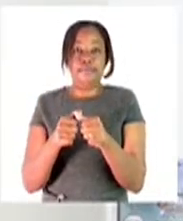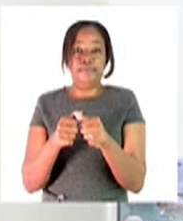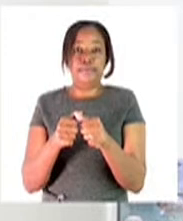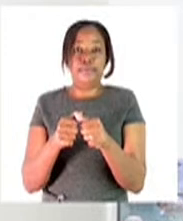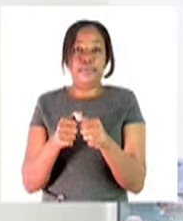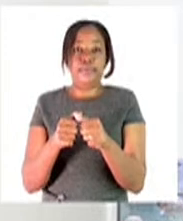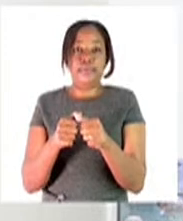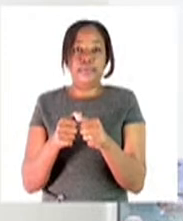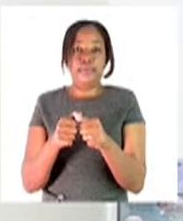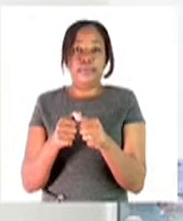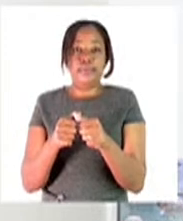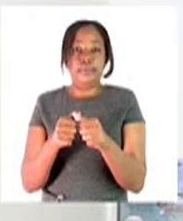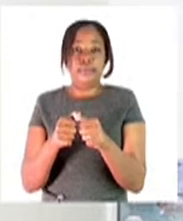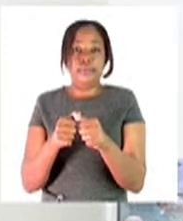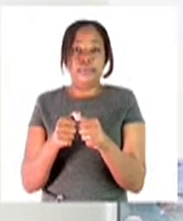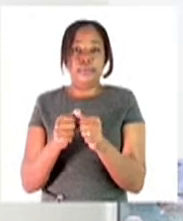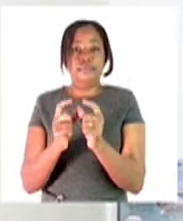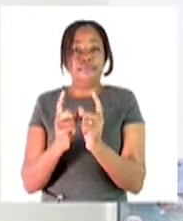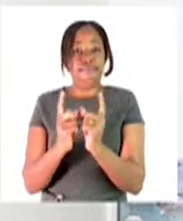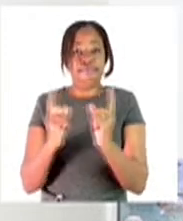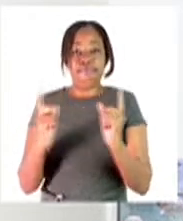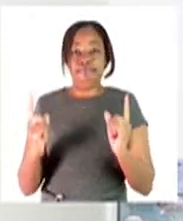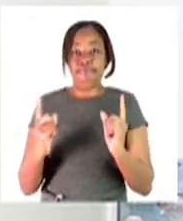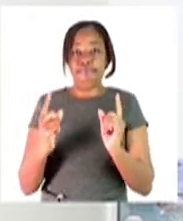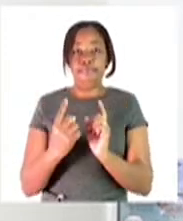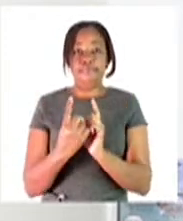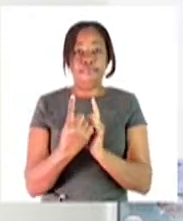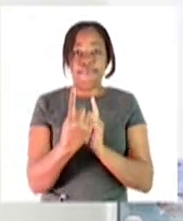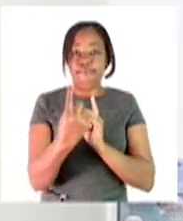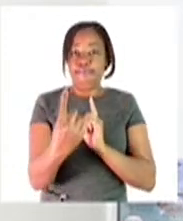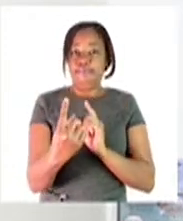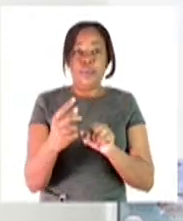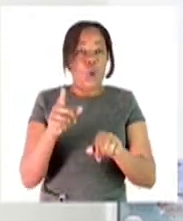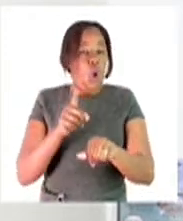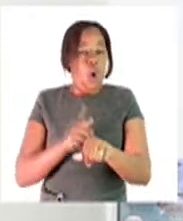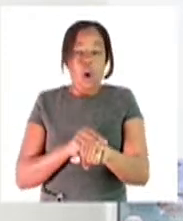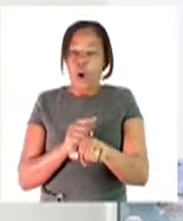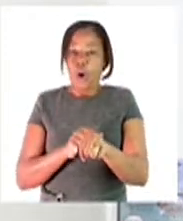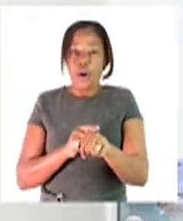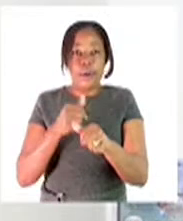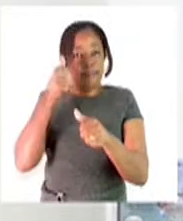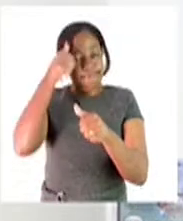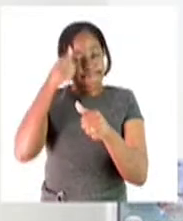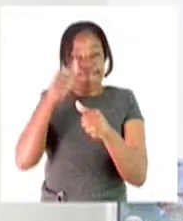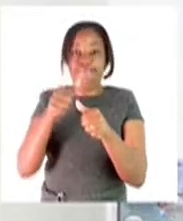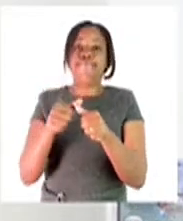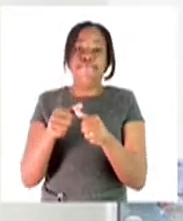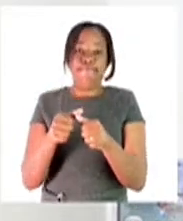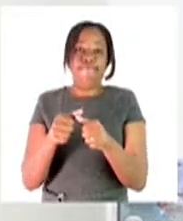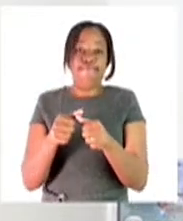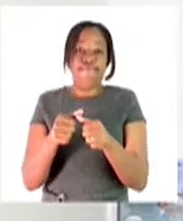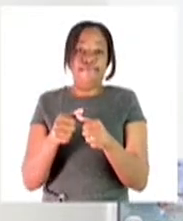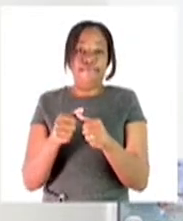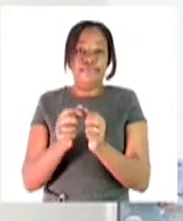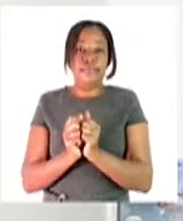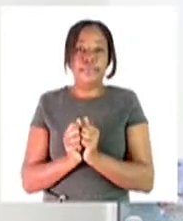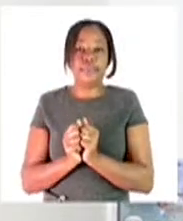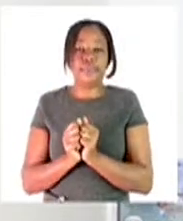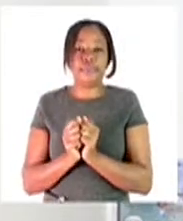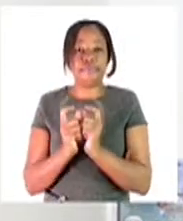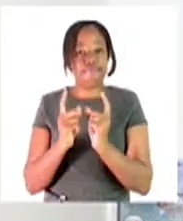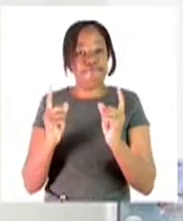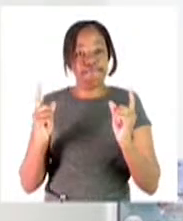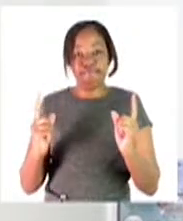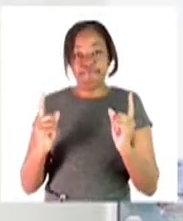self-first following distance from one another wherever you are, of 1 meter or 1.5 meters away from other